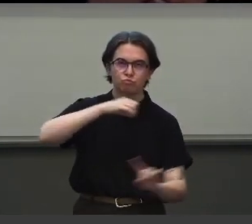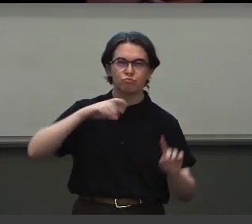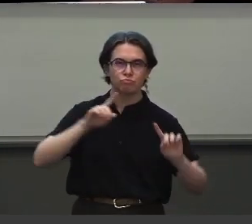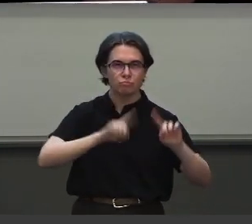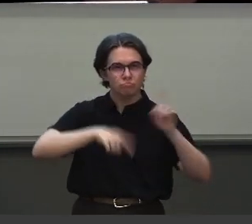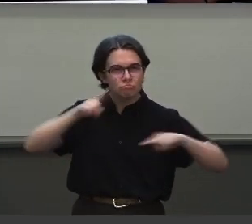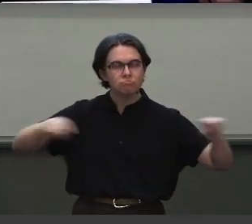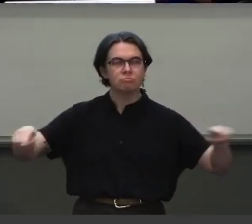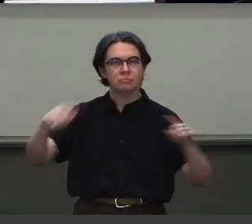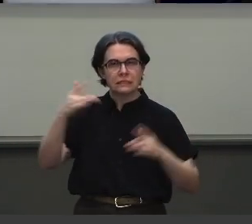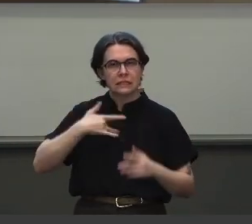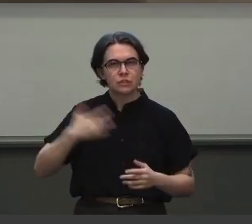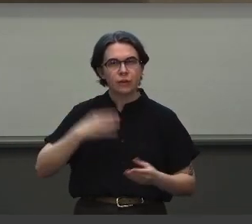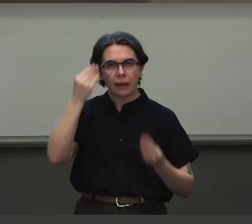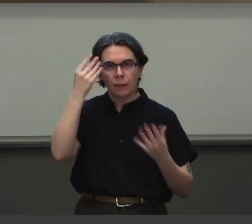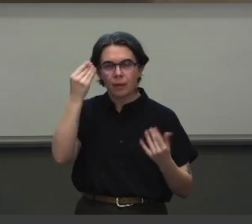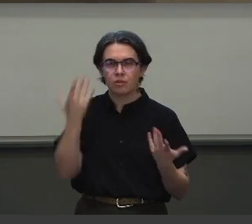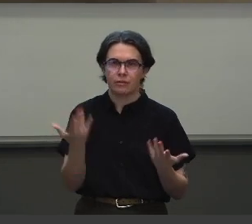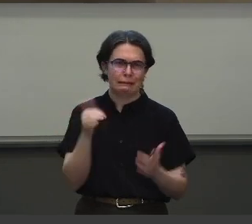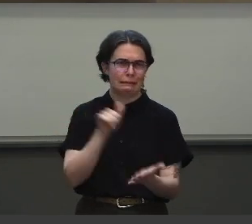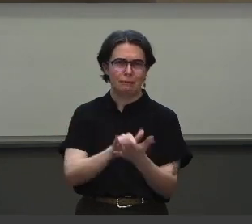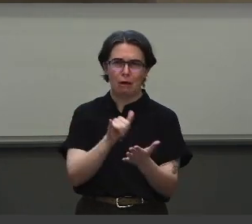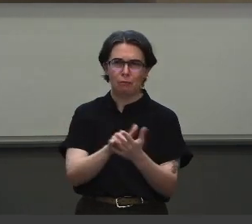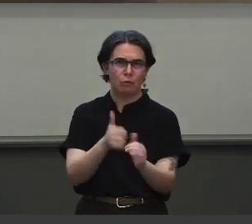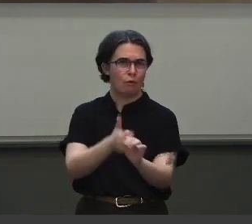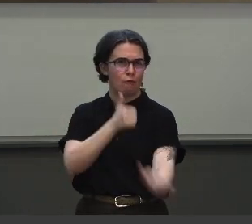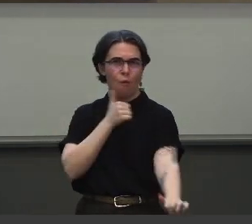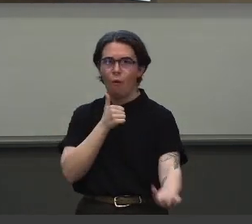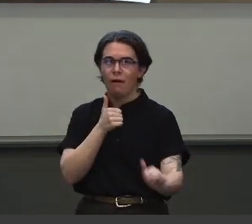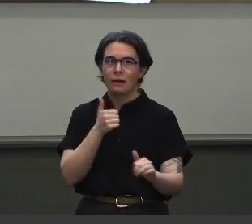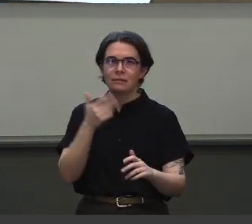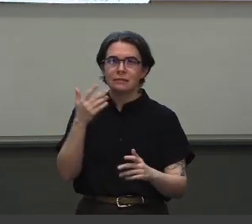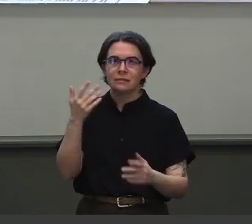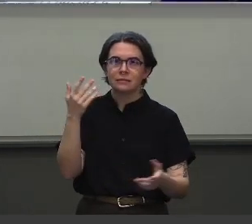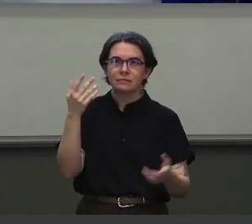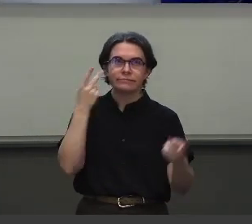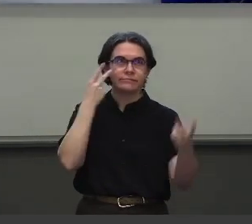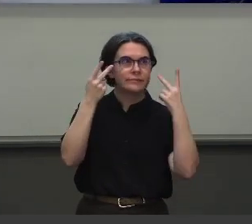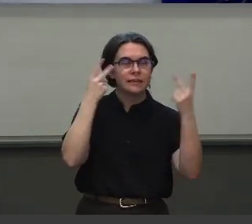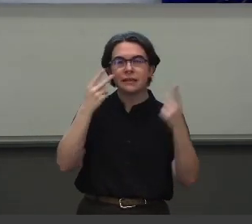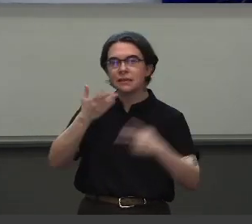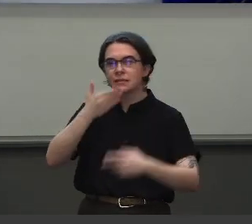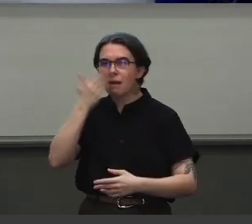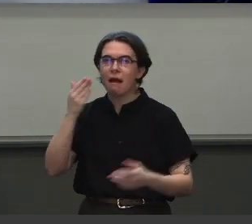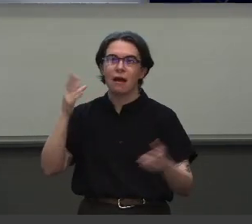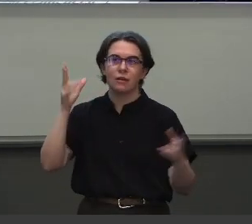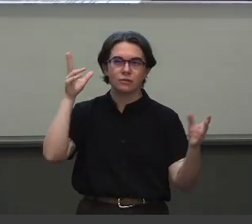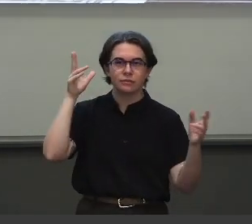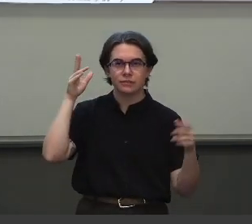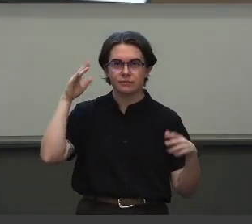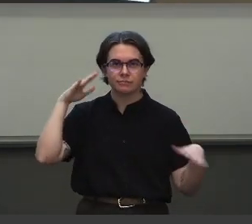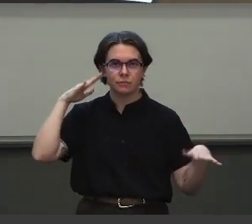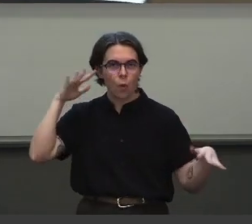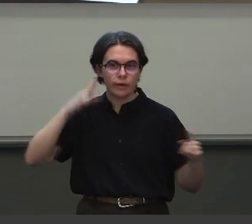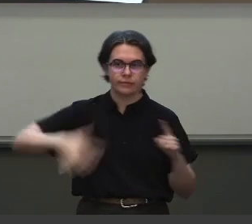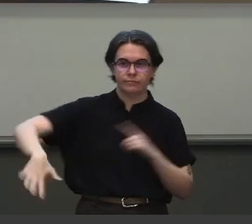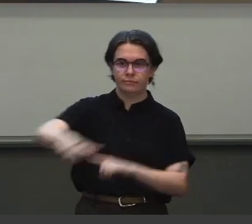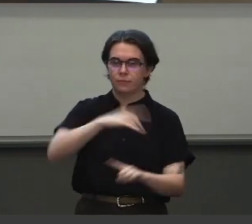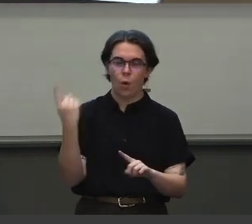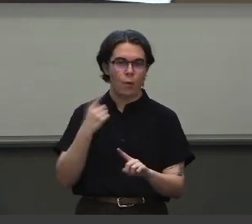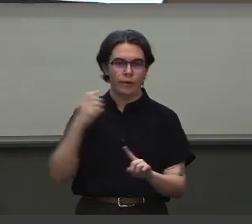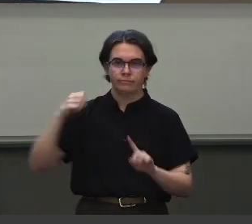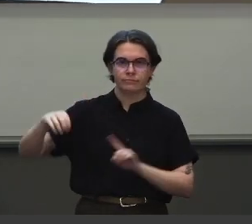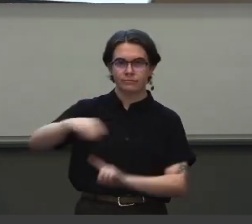can't escape the sights, the sounds, the smells that are sort of all-encompassing and all around us. And given we function in